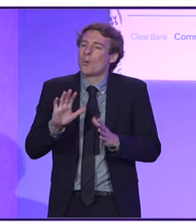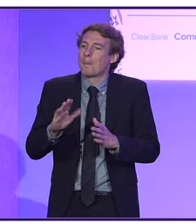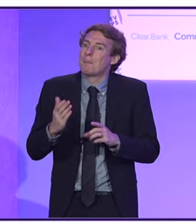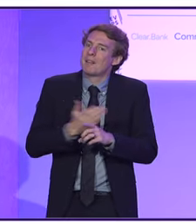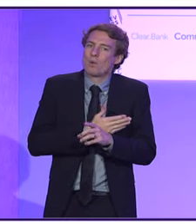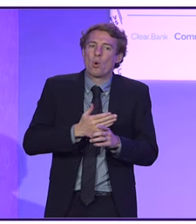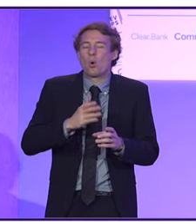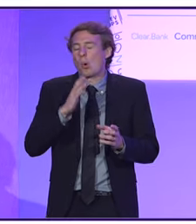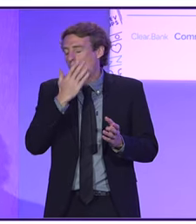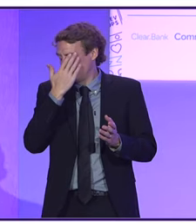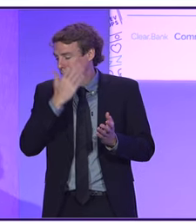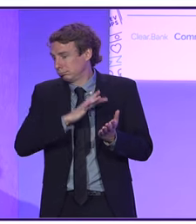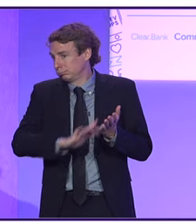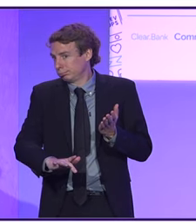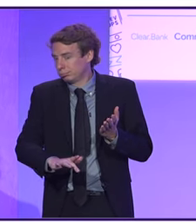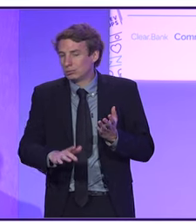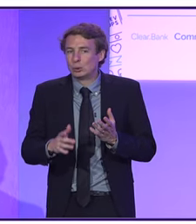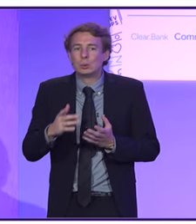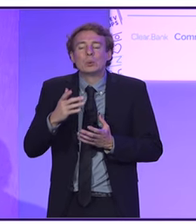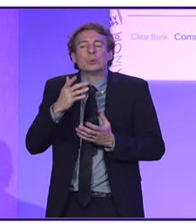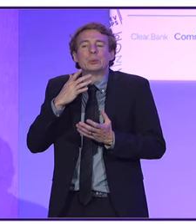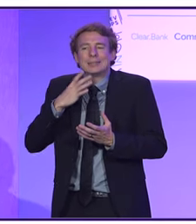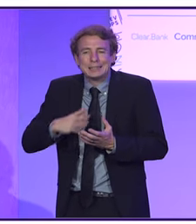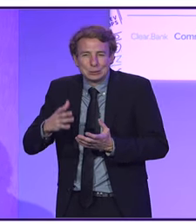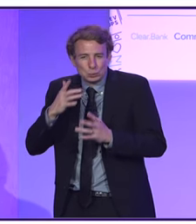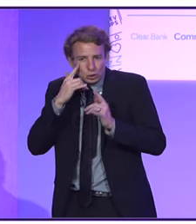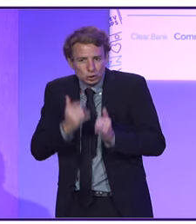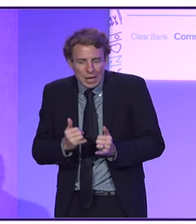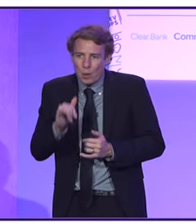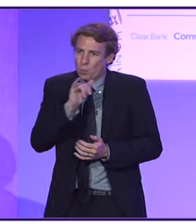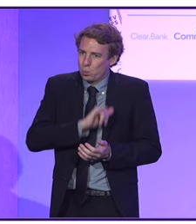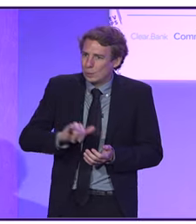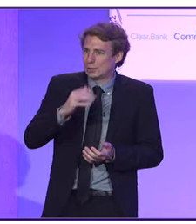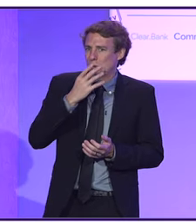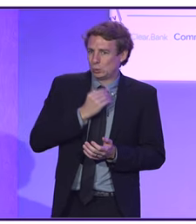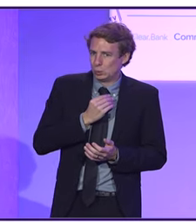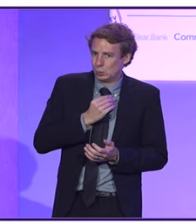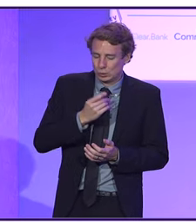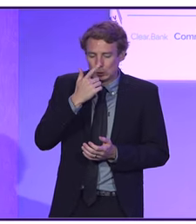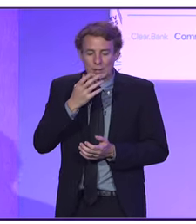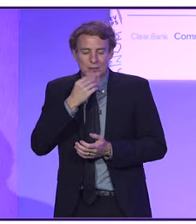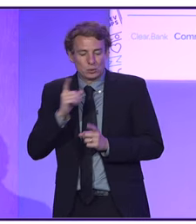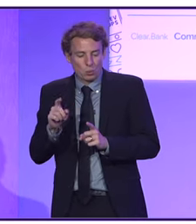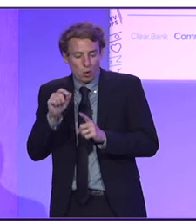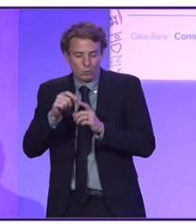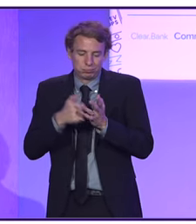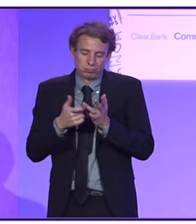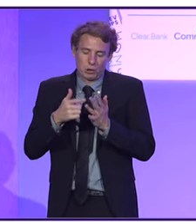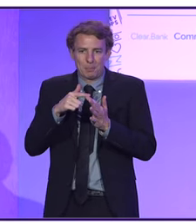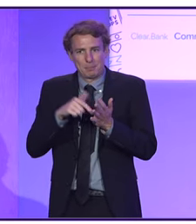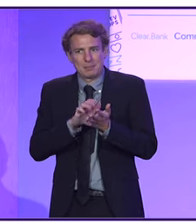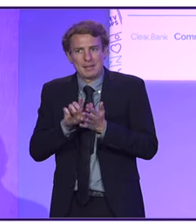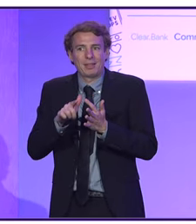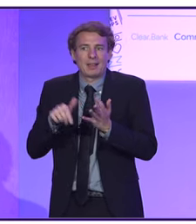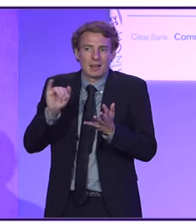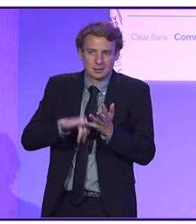example, in Prometheus, Prometheus can produce query logs, so you can actually understand which queries are being run the most. That will give you an idea of which time series metrics are the most important